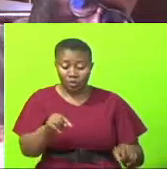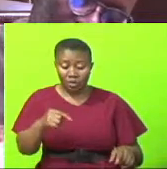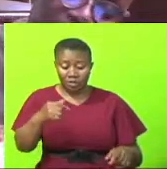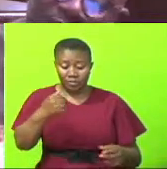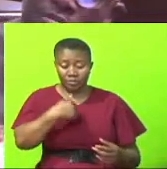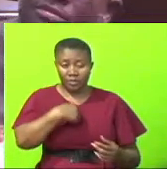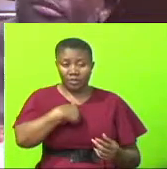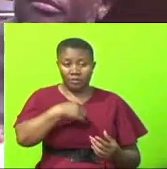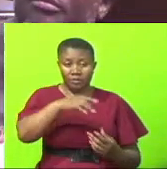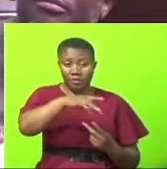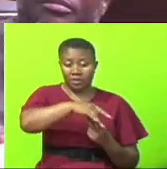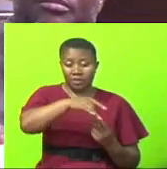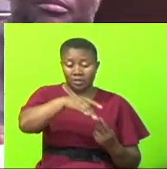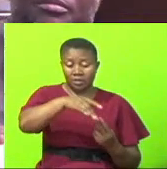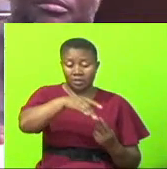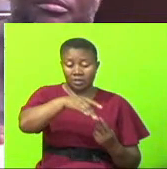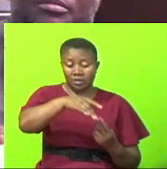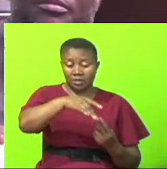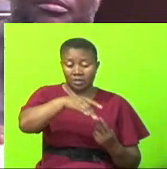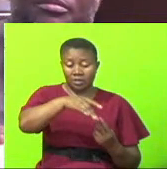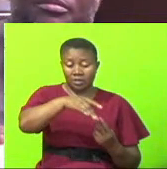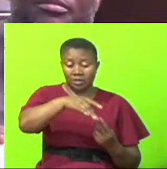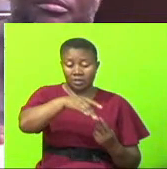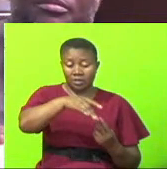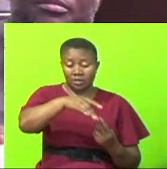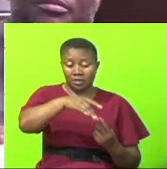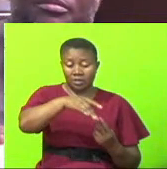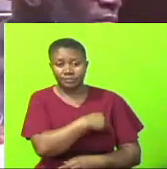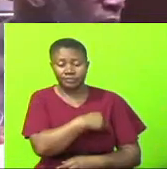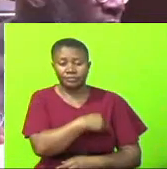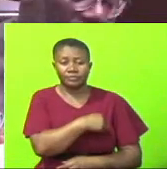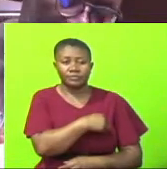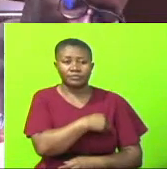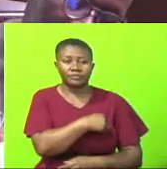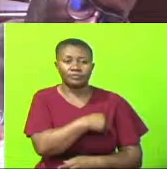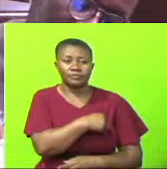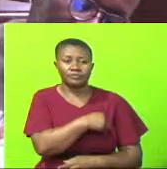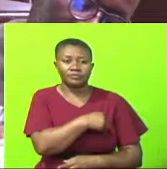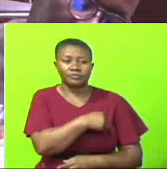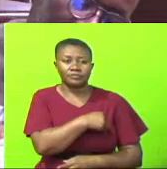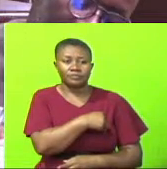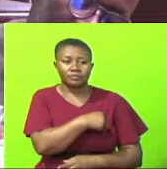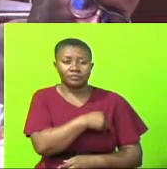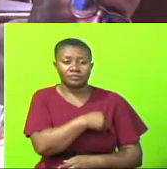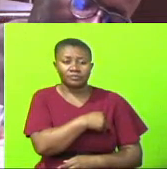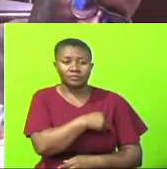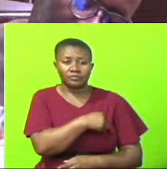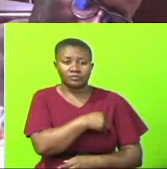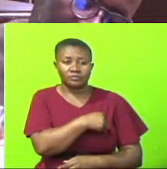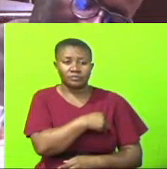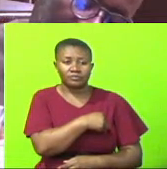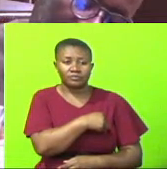as a member of Parliament. When I was elected as a member of Parliament,